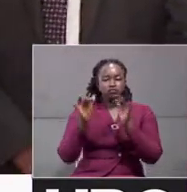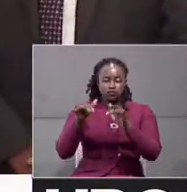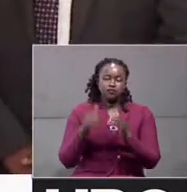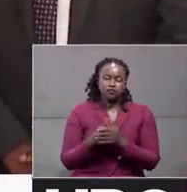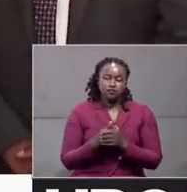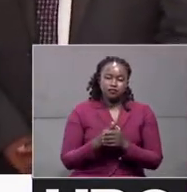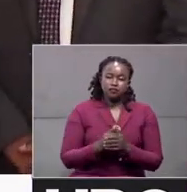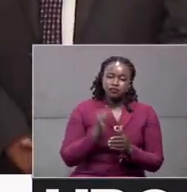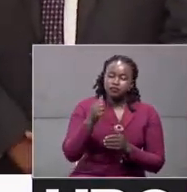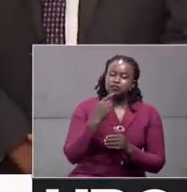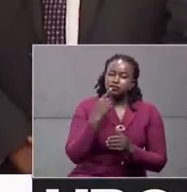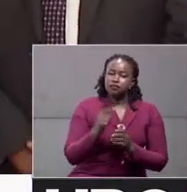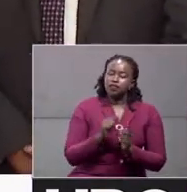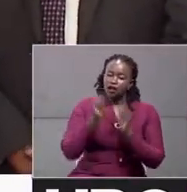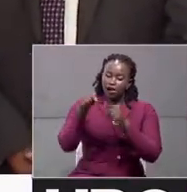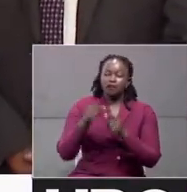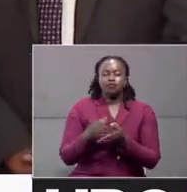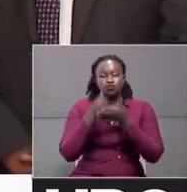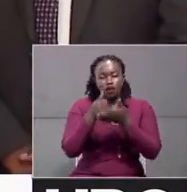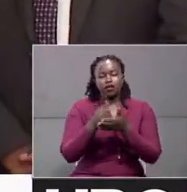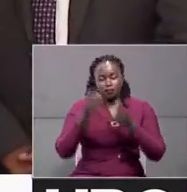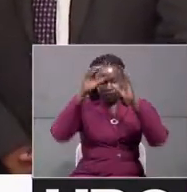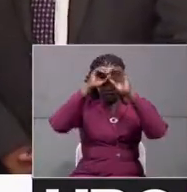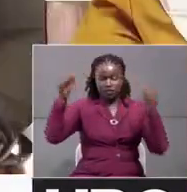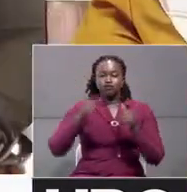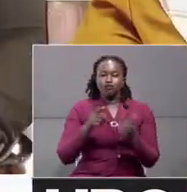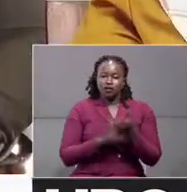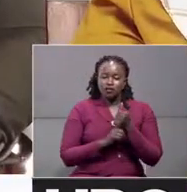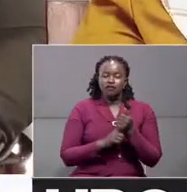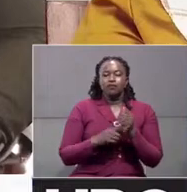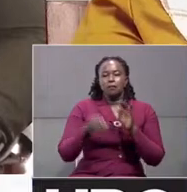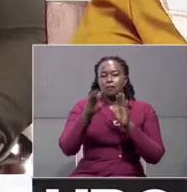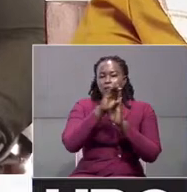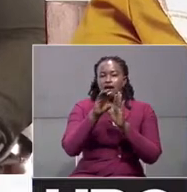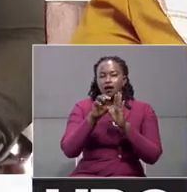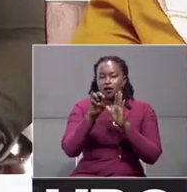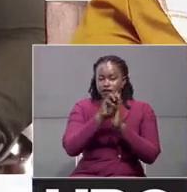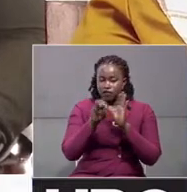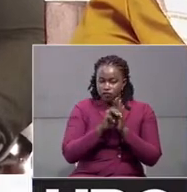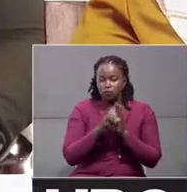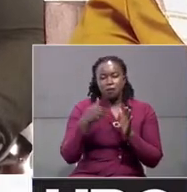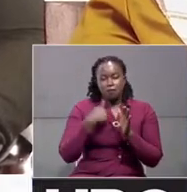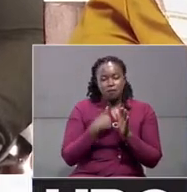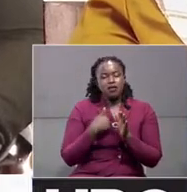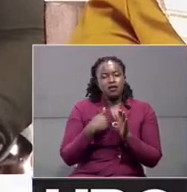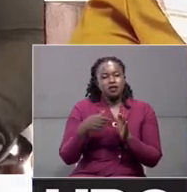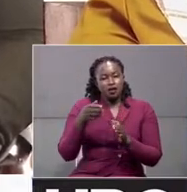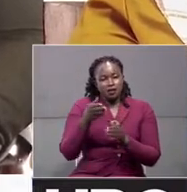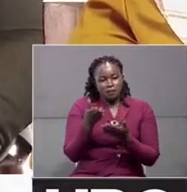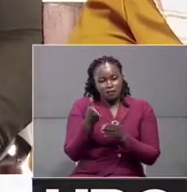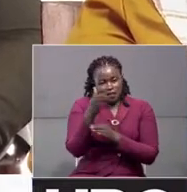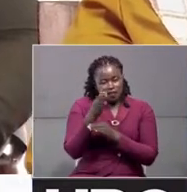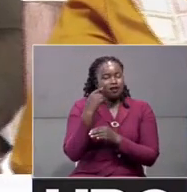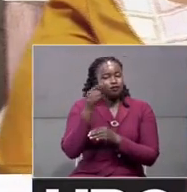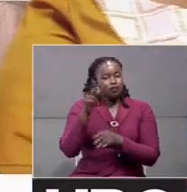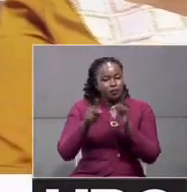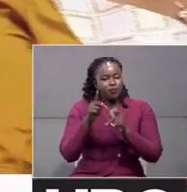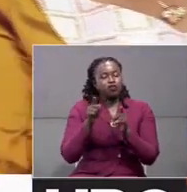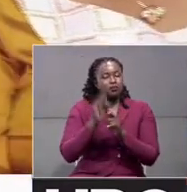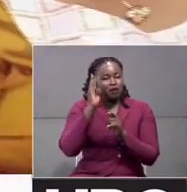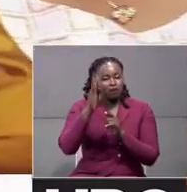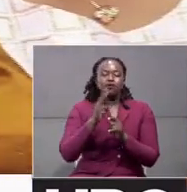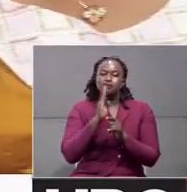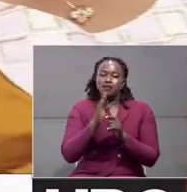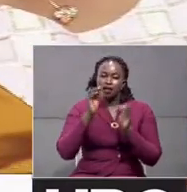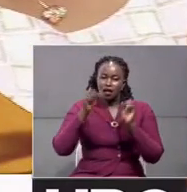he is here to aid the president in fulfilling the manifesto. I am a people minister, and I will be a people minister. My door is